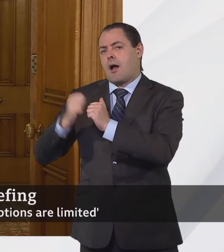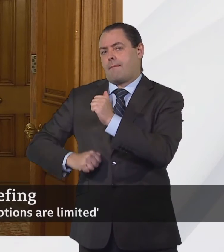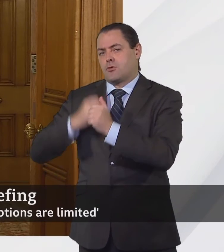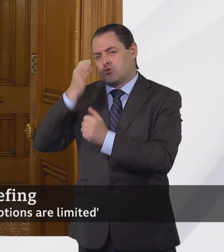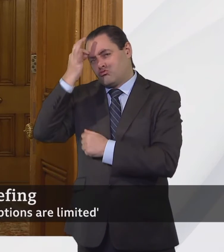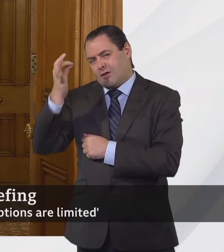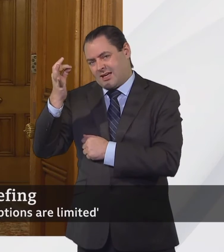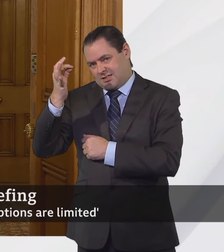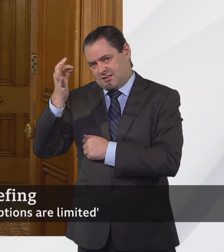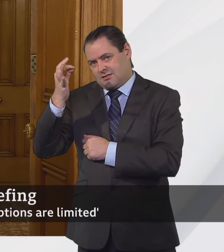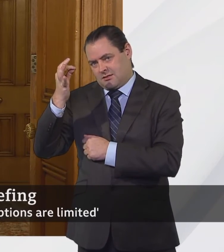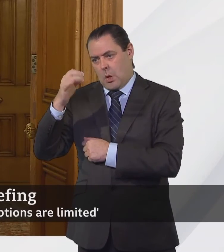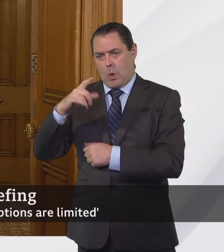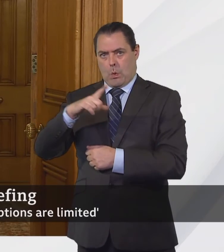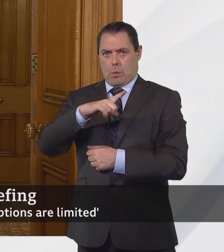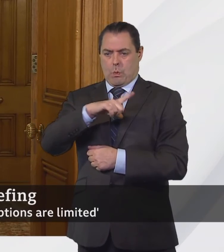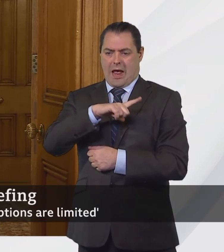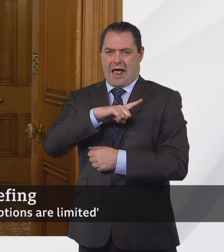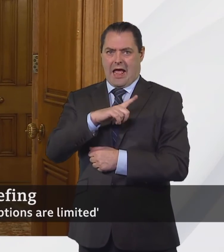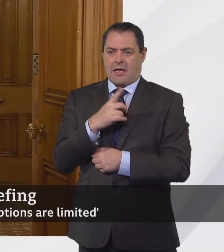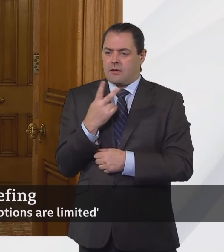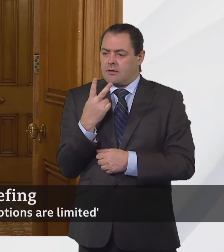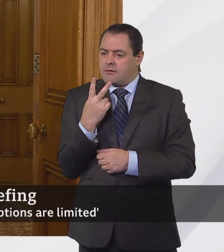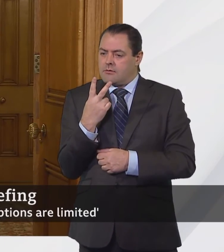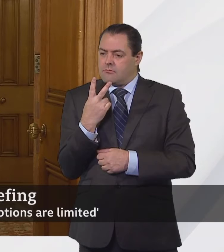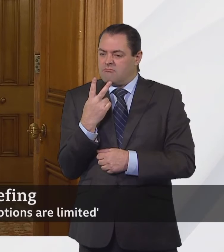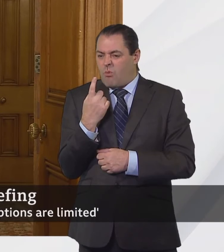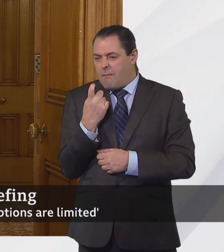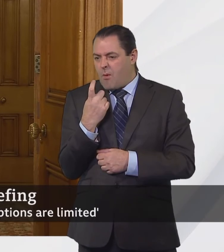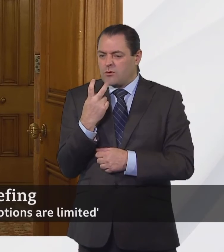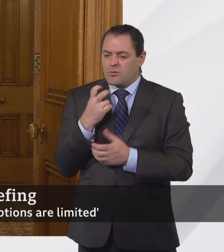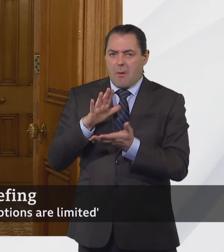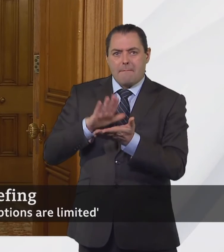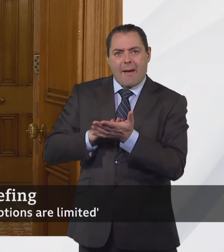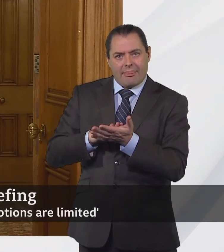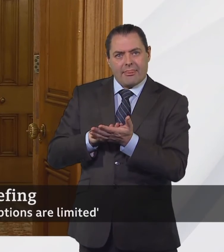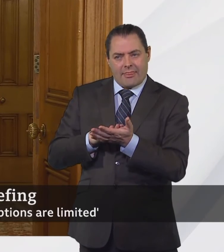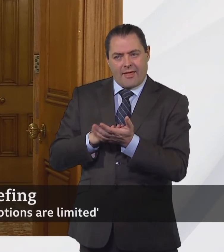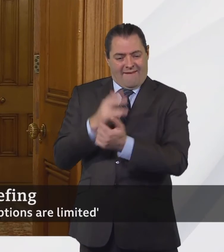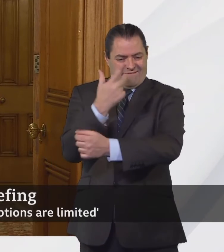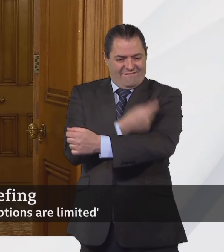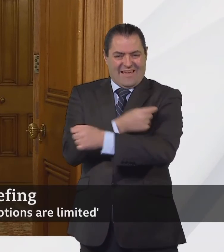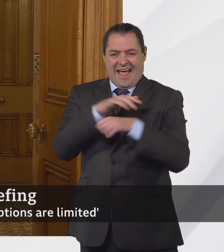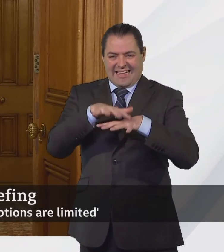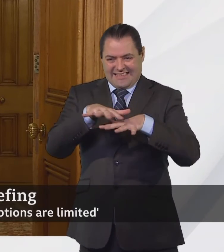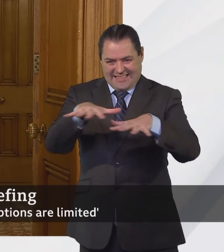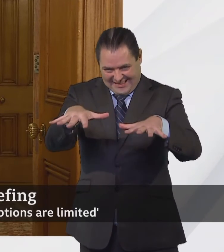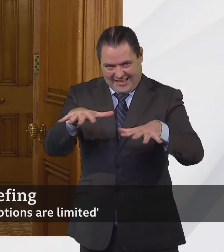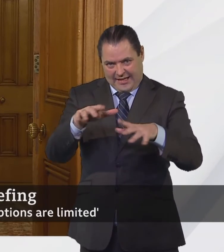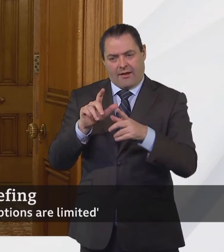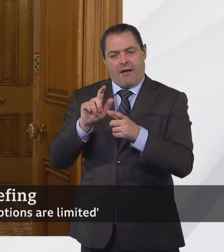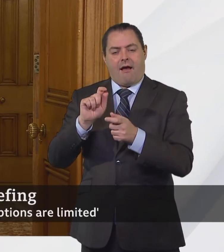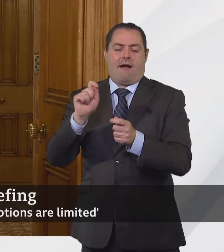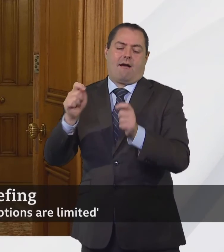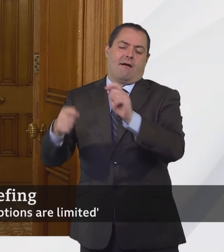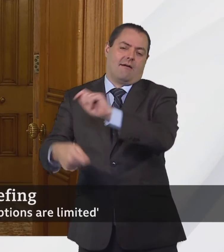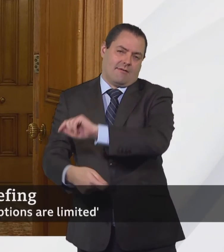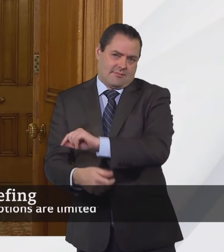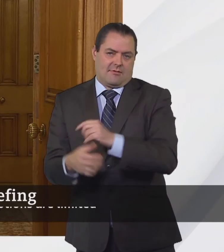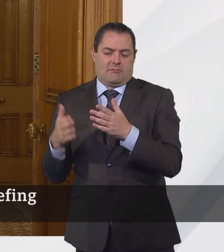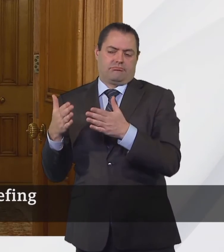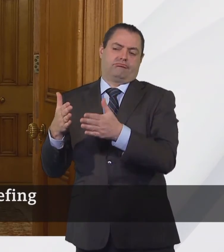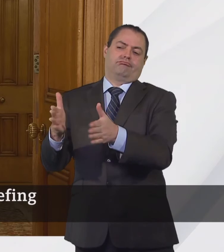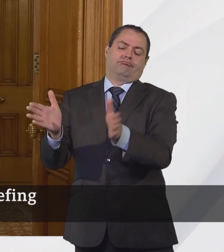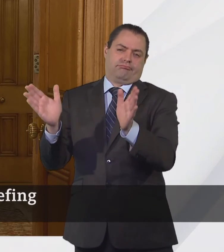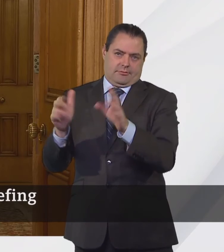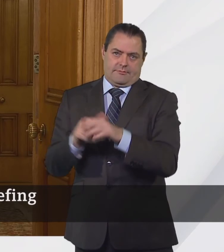few months we will have a vaccine. I'm absolutely convinced of it now, and I'm convinced that